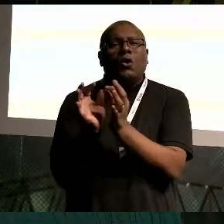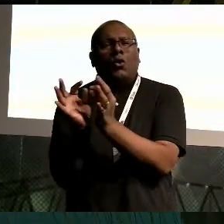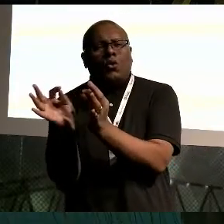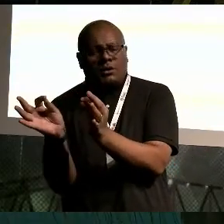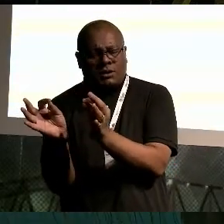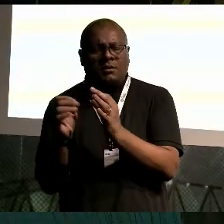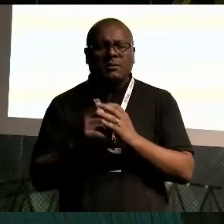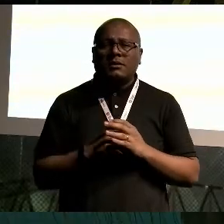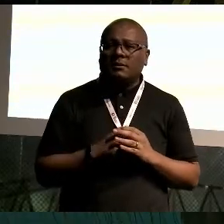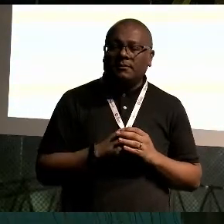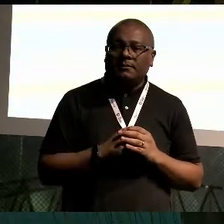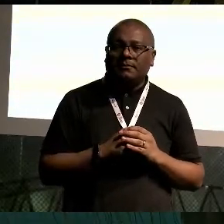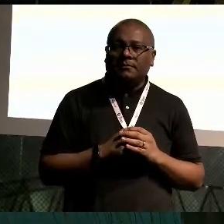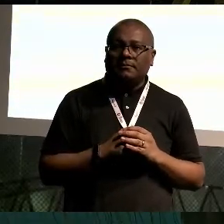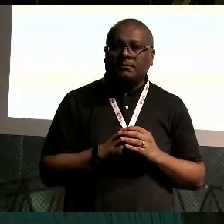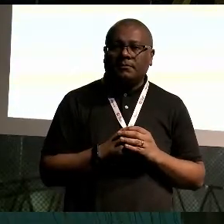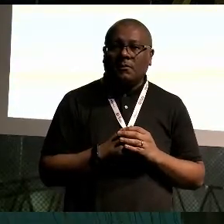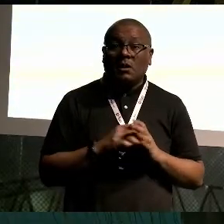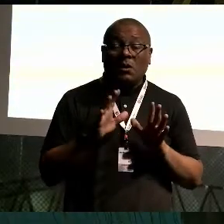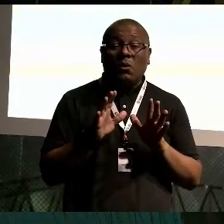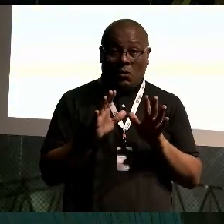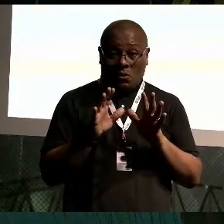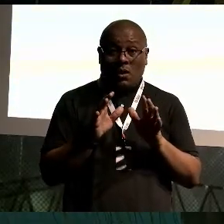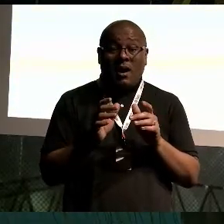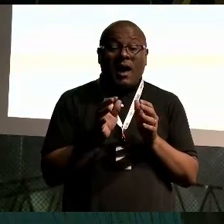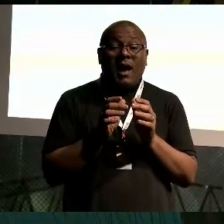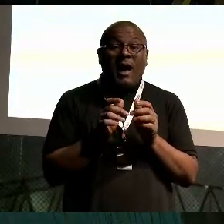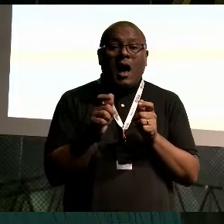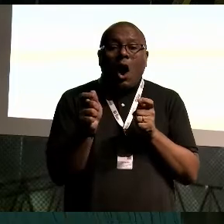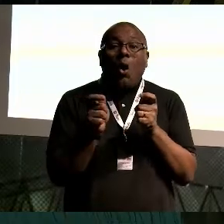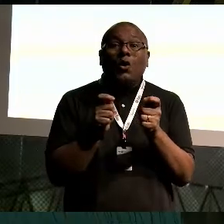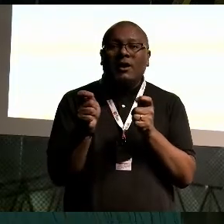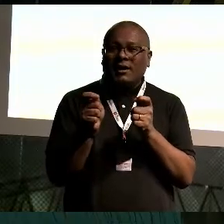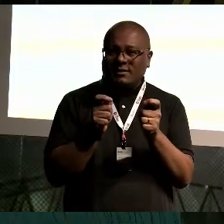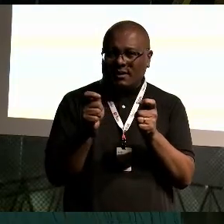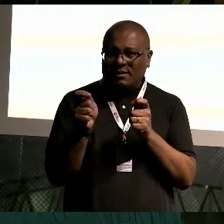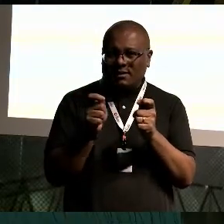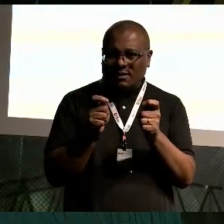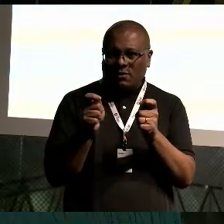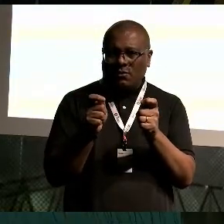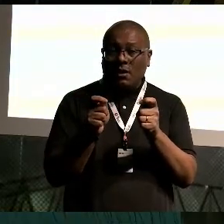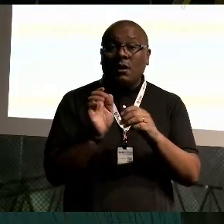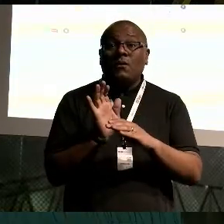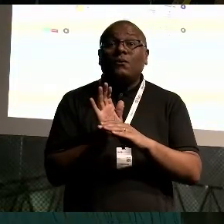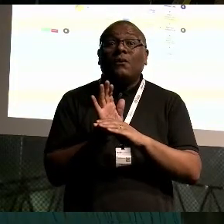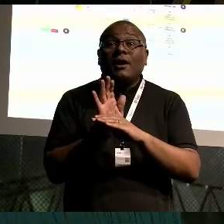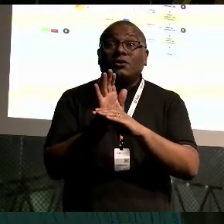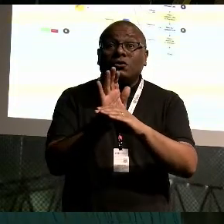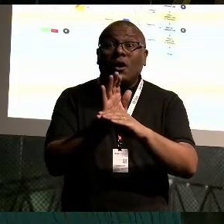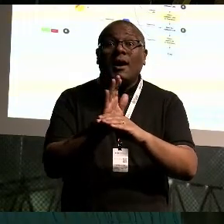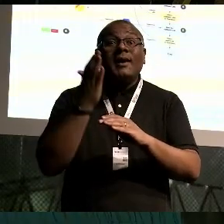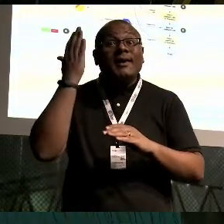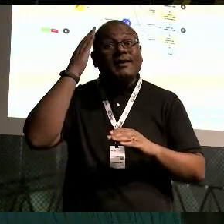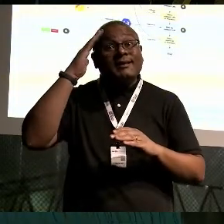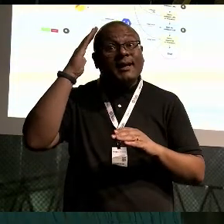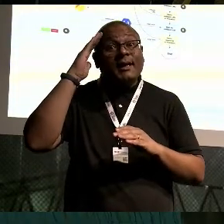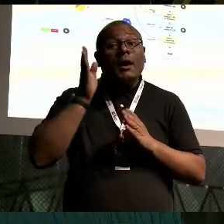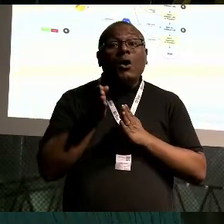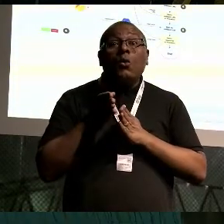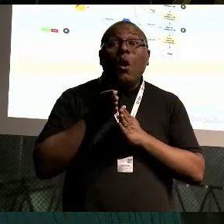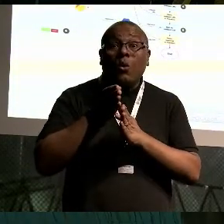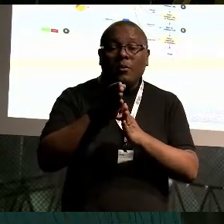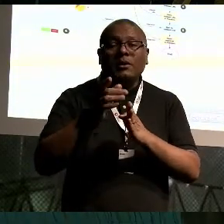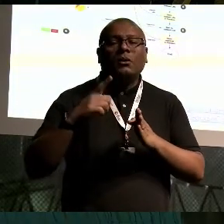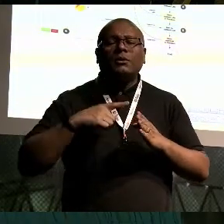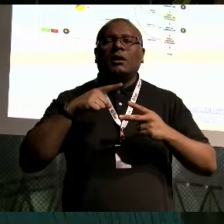instead of letting your orchestration poll, you can actually pause and wait. So there's 2 examples. It's hard to see